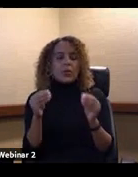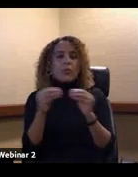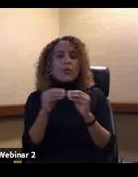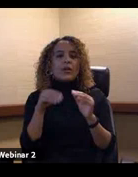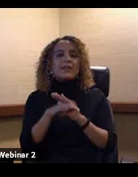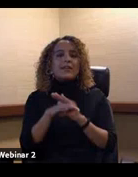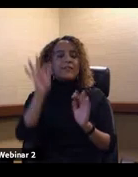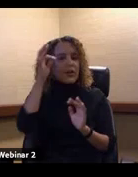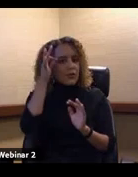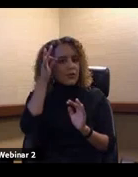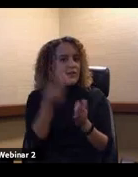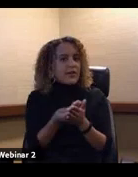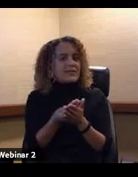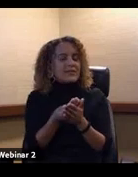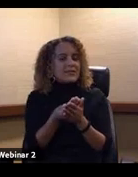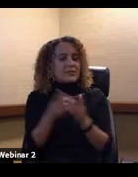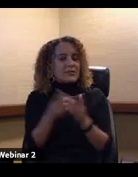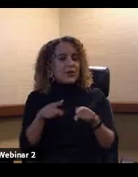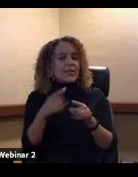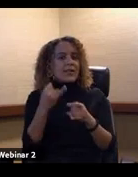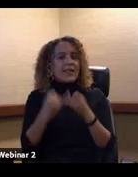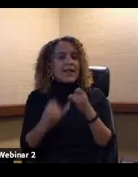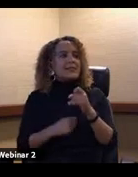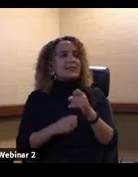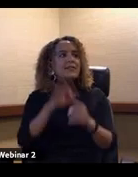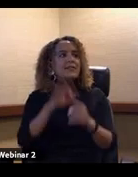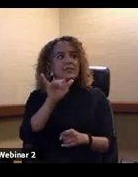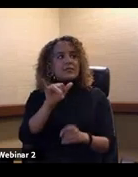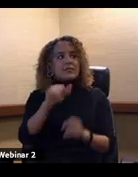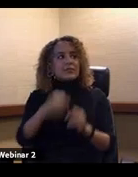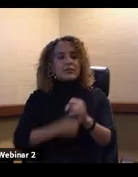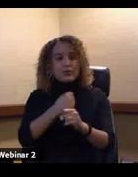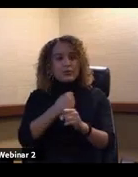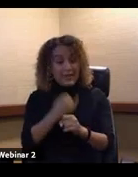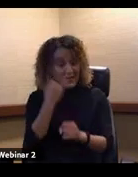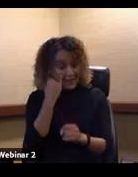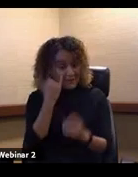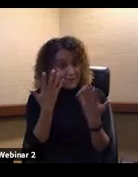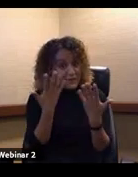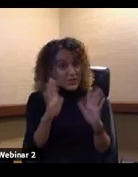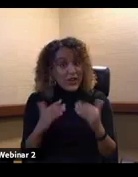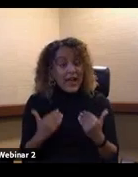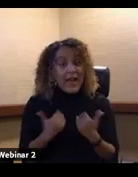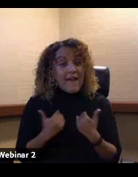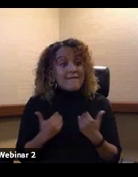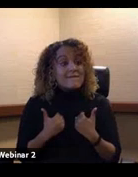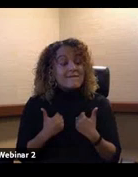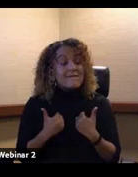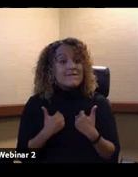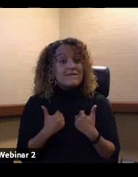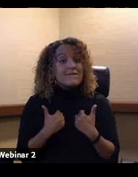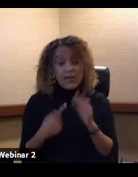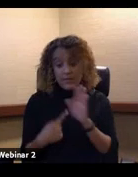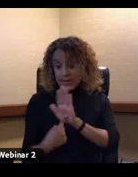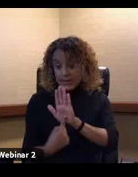more in federal funds during their last fiscal year. If they have, then they